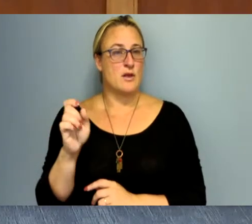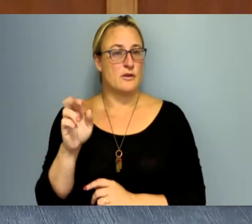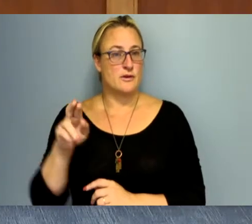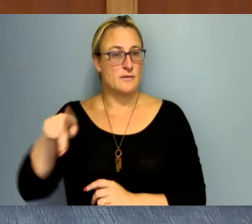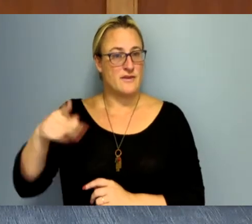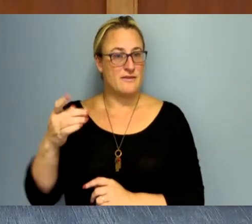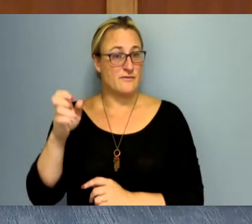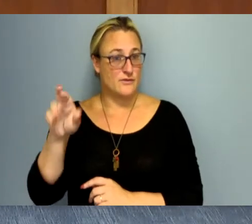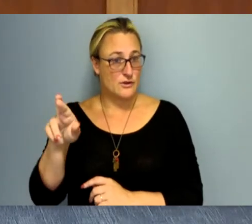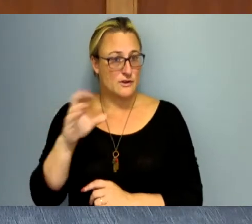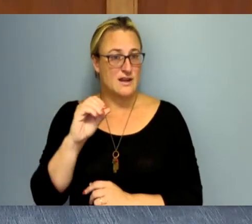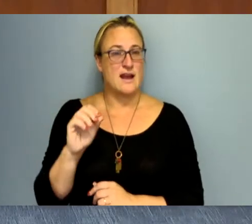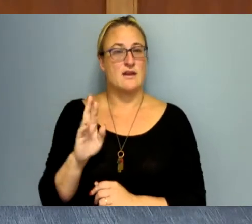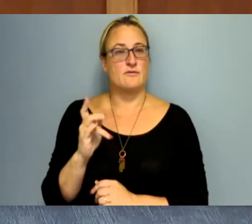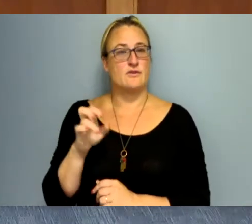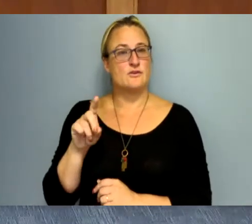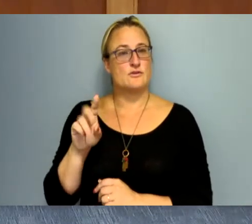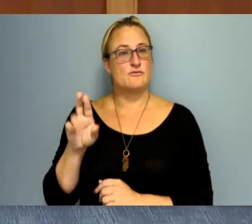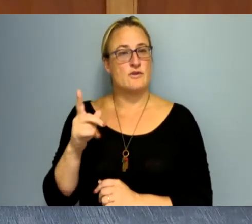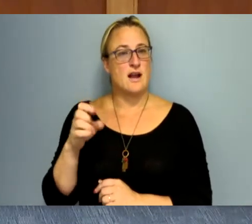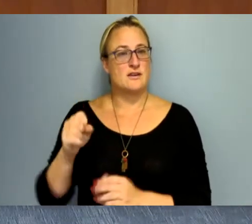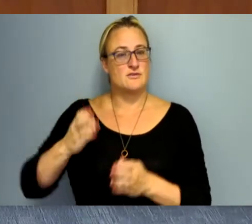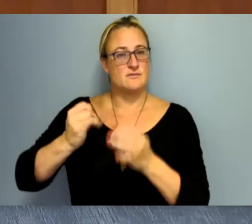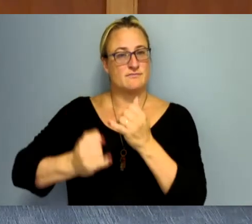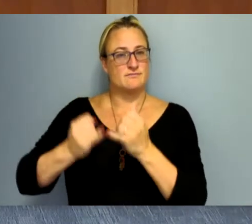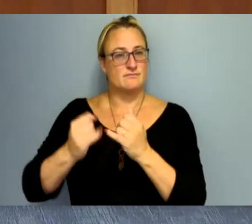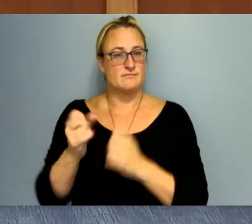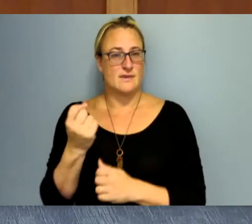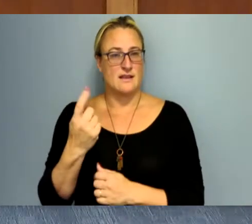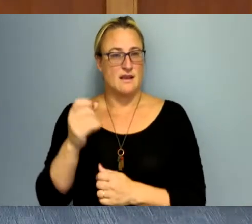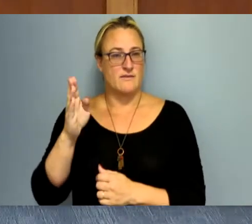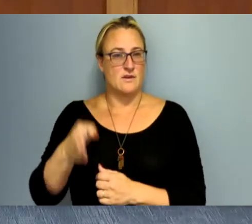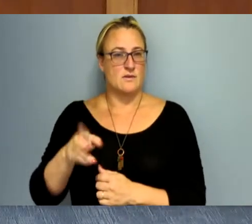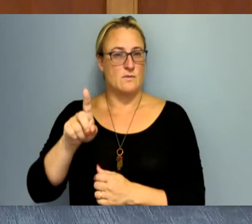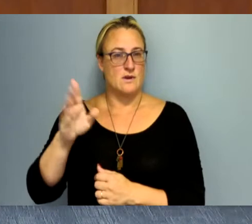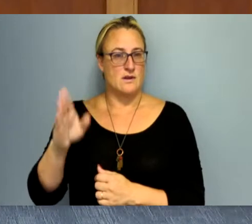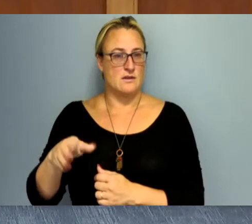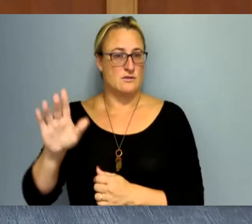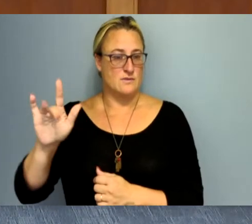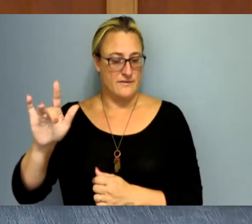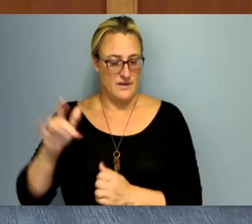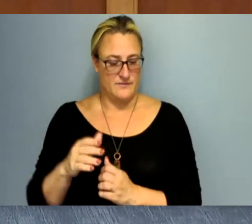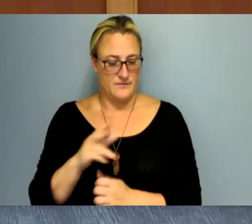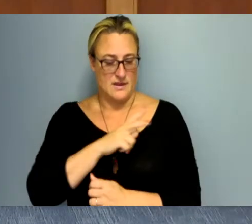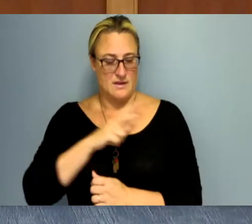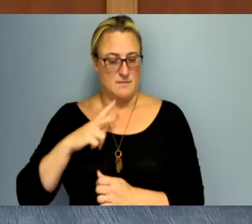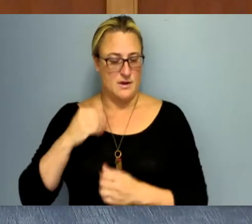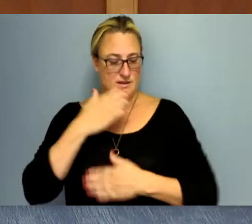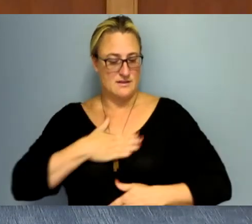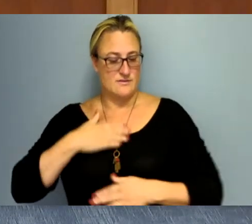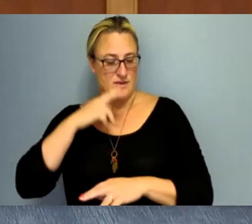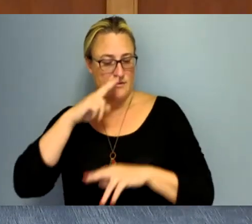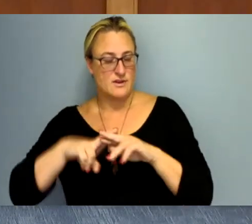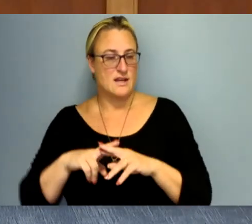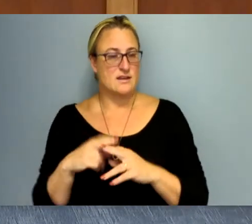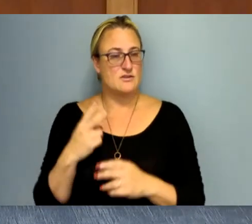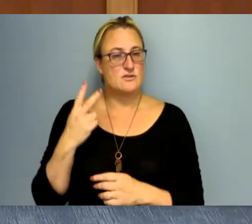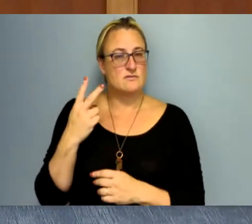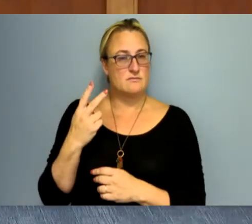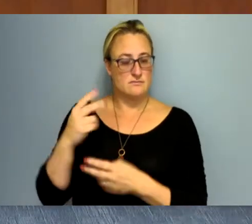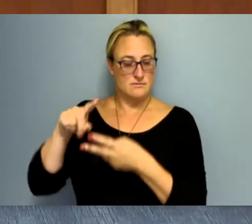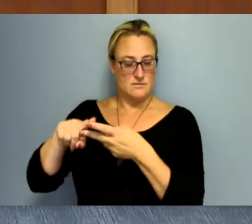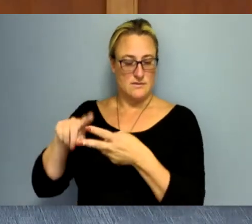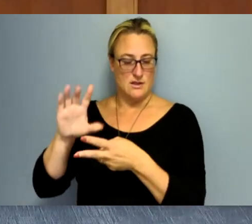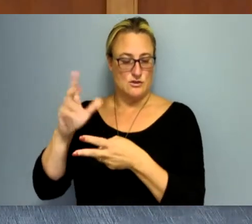Richard Rogers, both ending 11/1/2025. Parks and Recreation, 2 reappointments, Theodore Moore, Charles